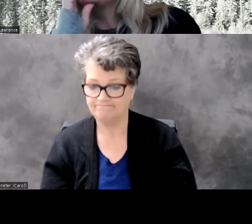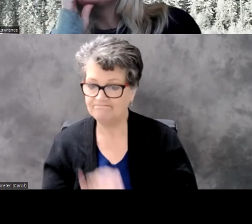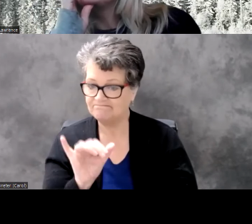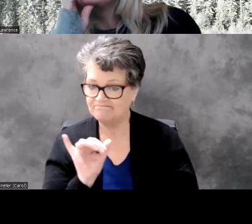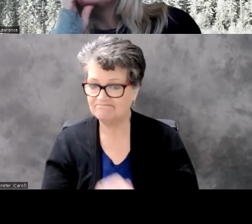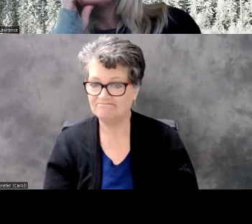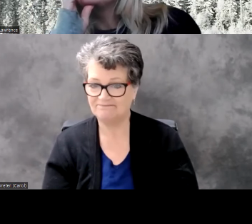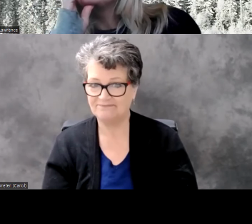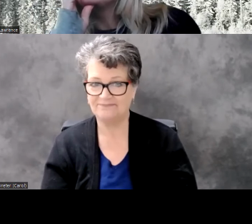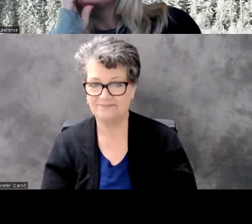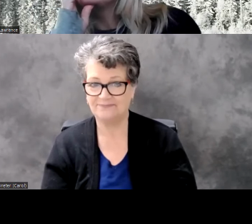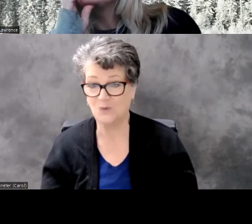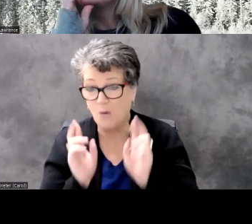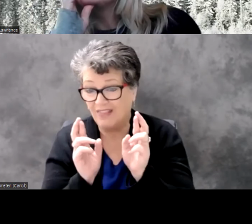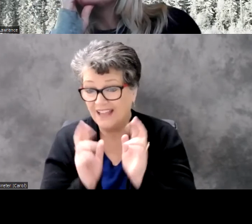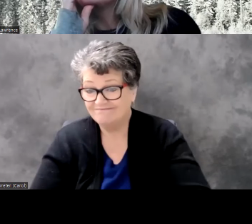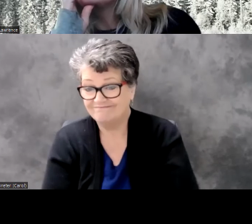Hopefully.